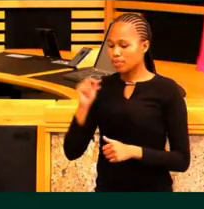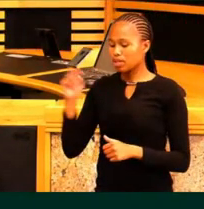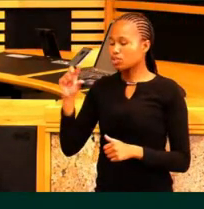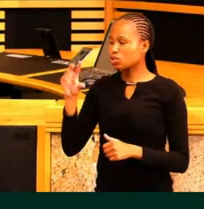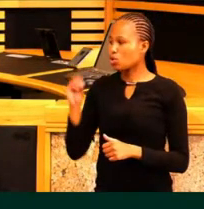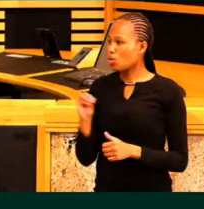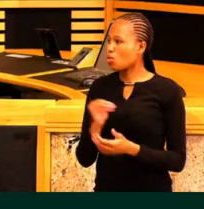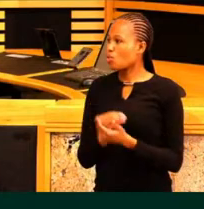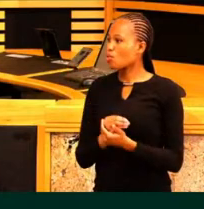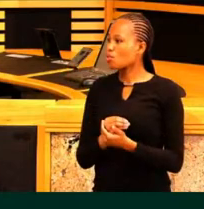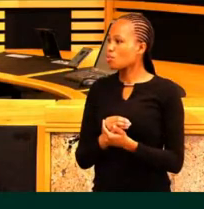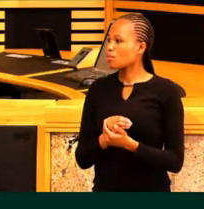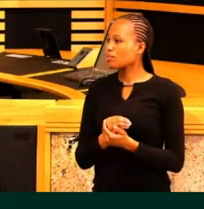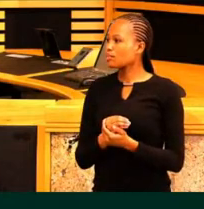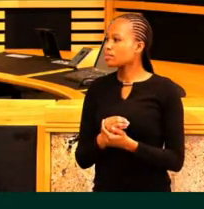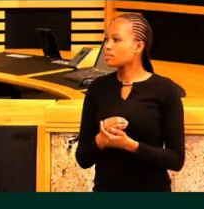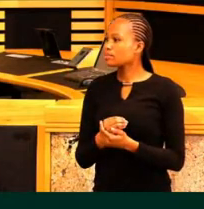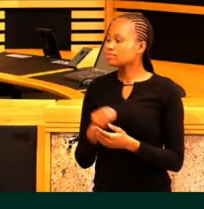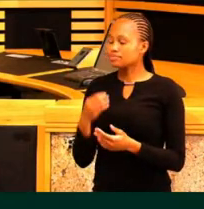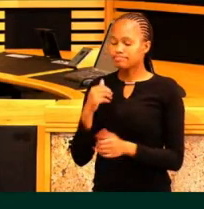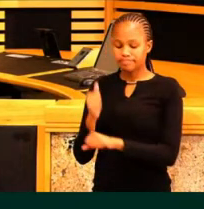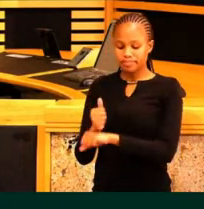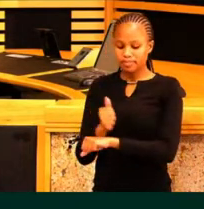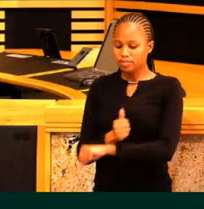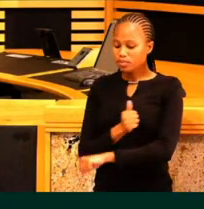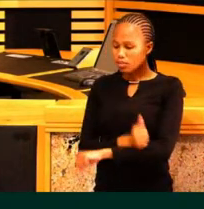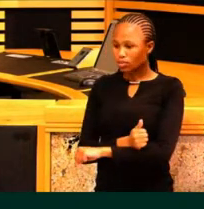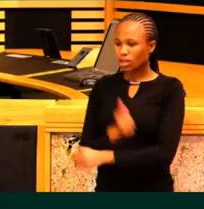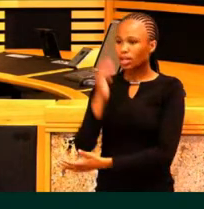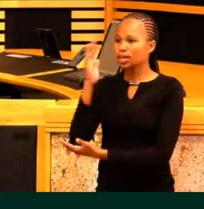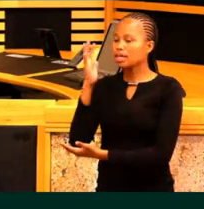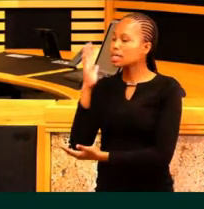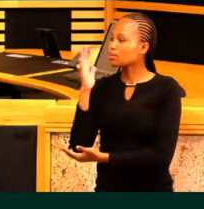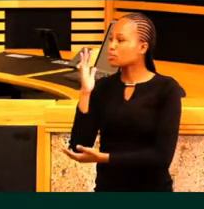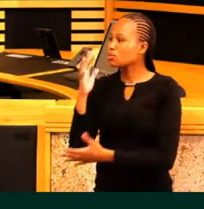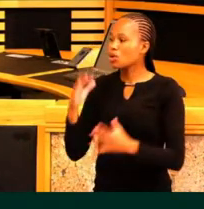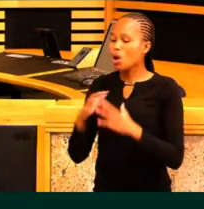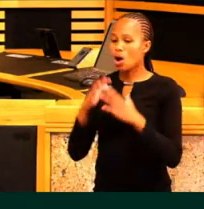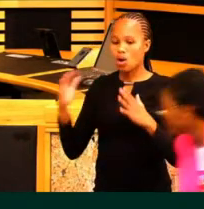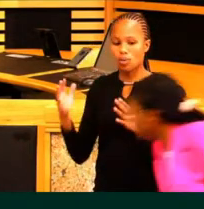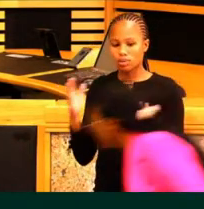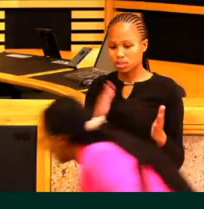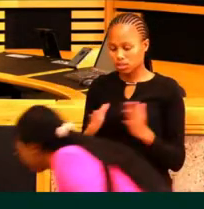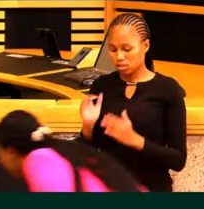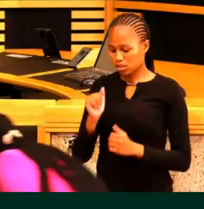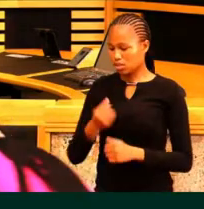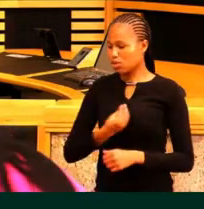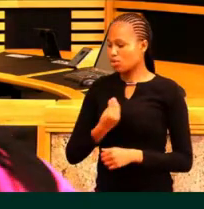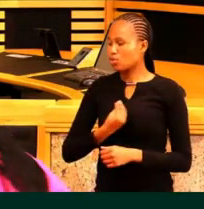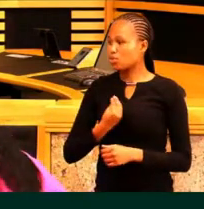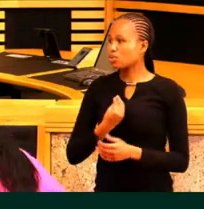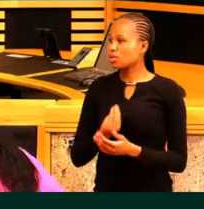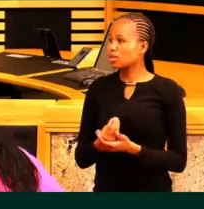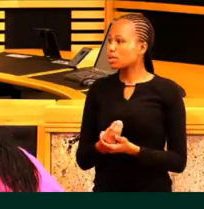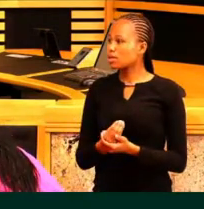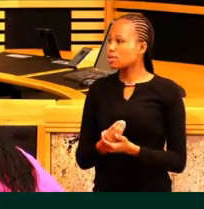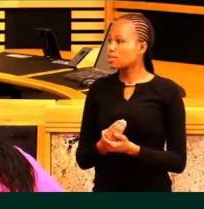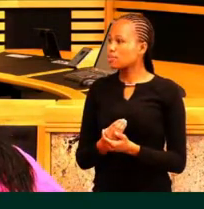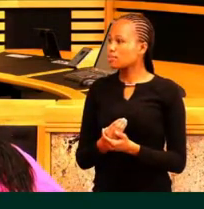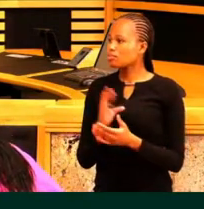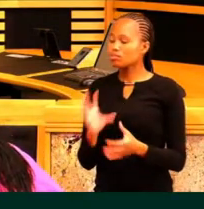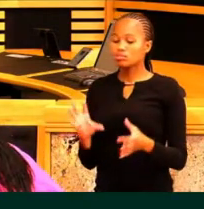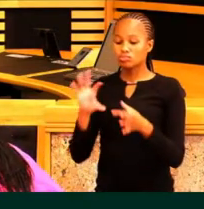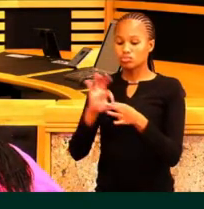Psych is an invariable stakeholder representing a wide array of Youth affiliates its engagement